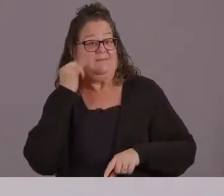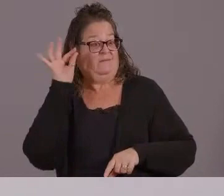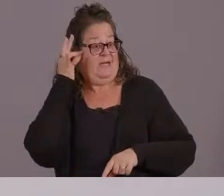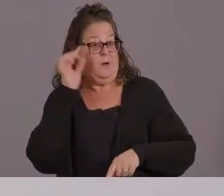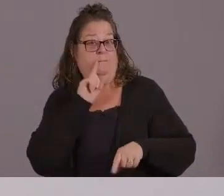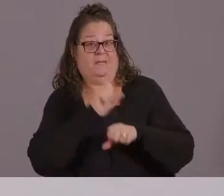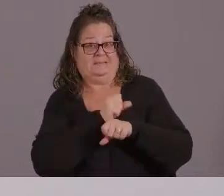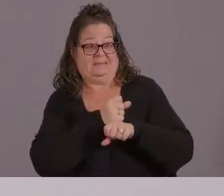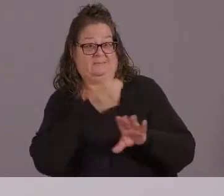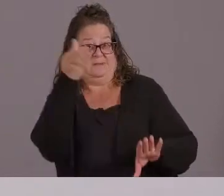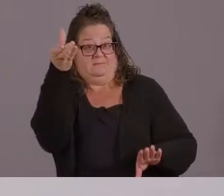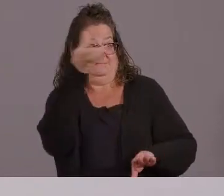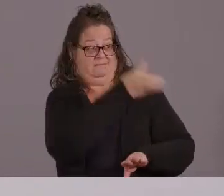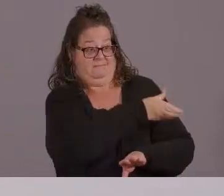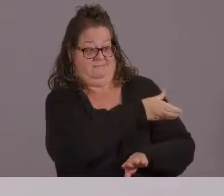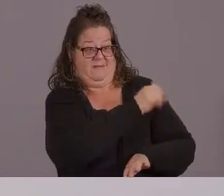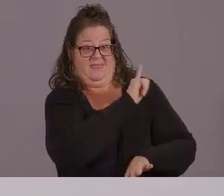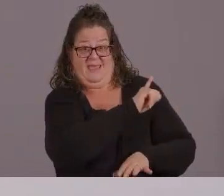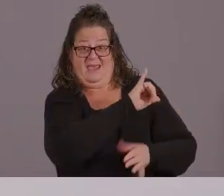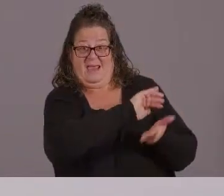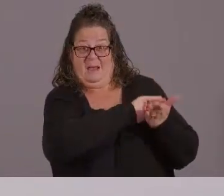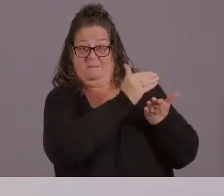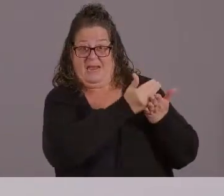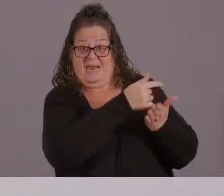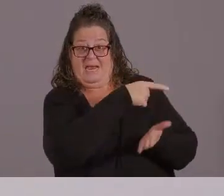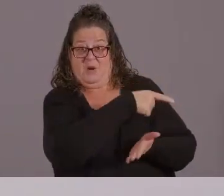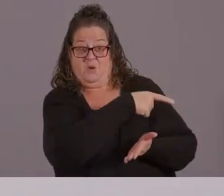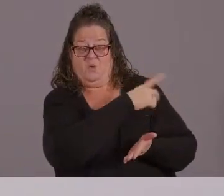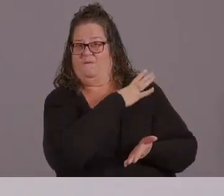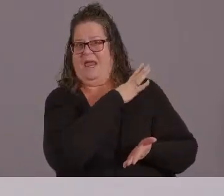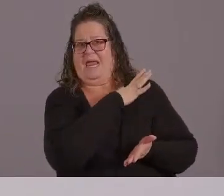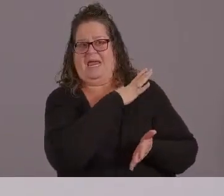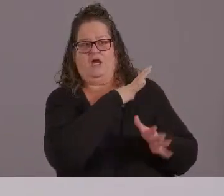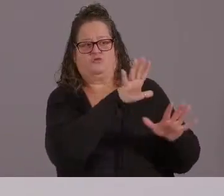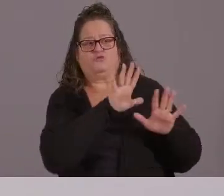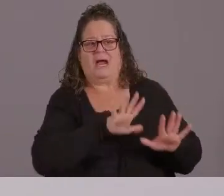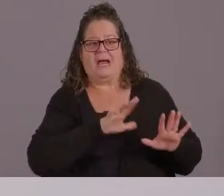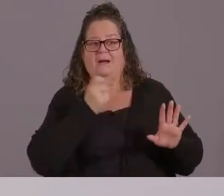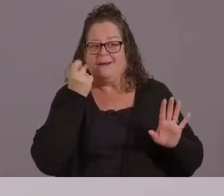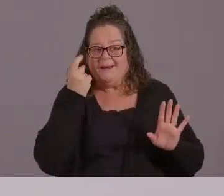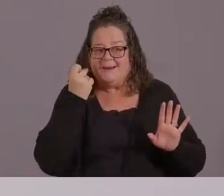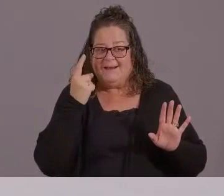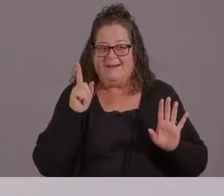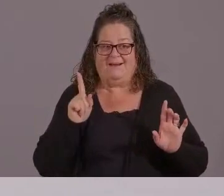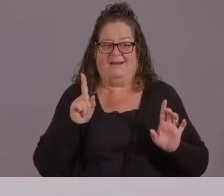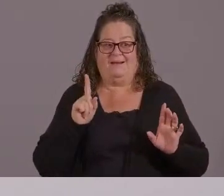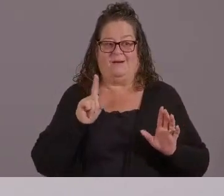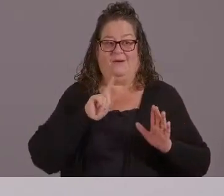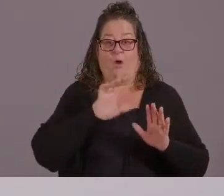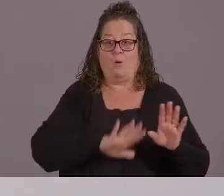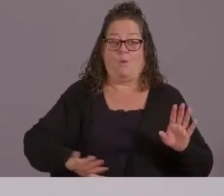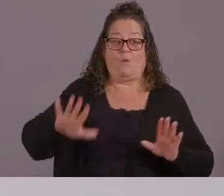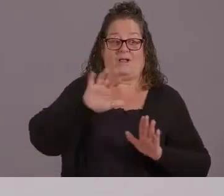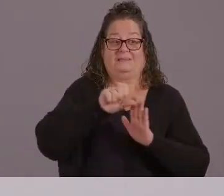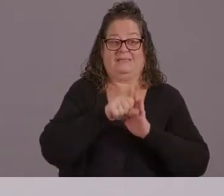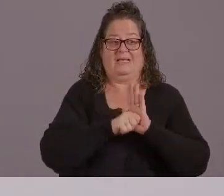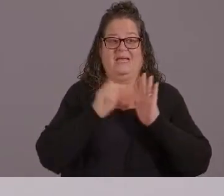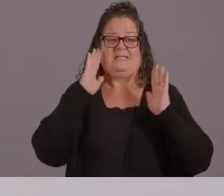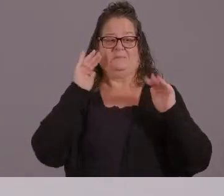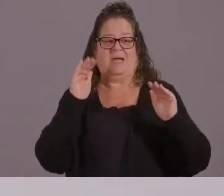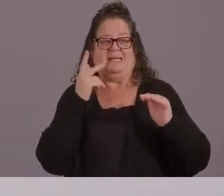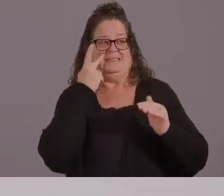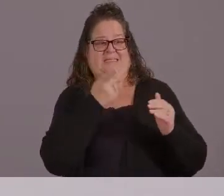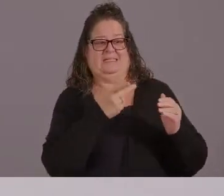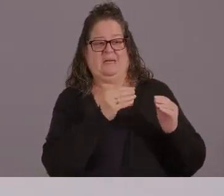a significant increase throughout the state as well in additional vaccine, and so that would just be additional resources.